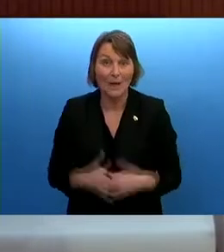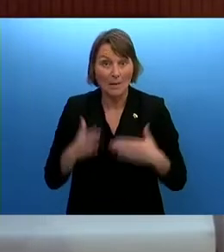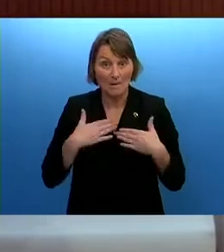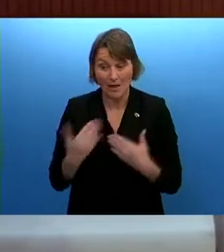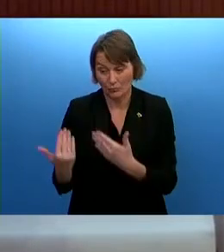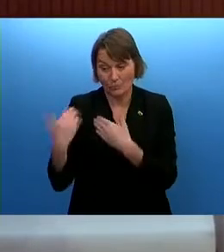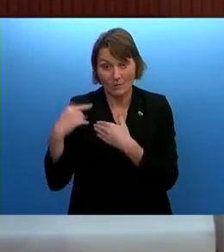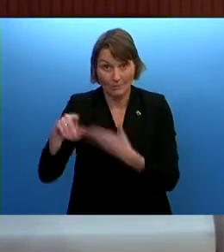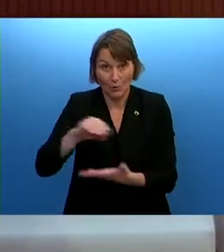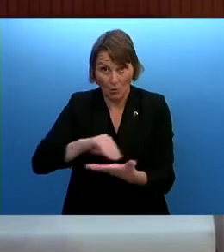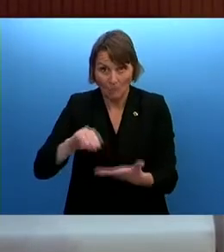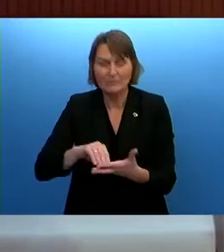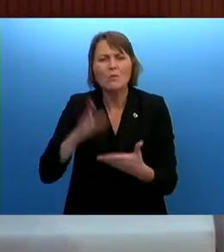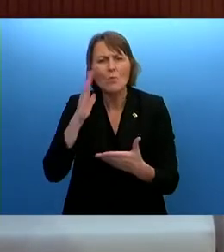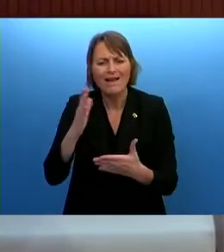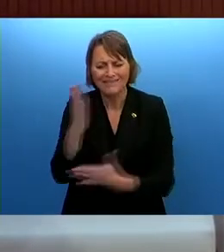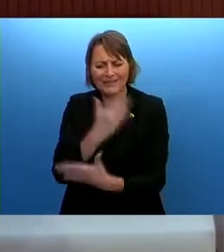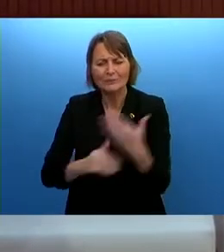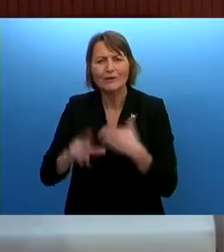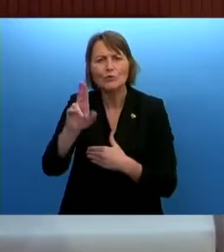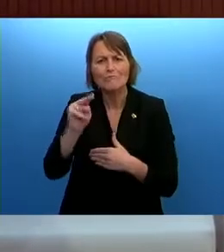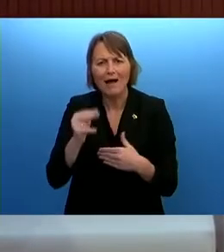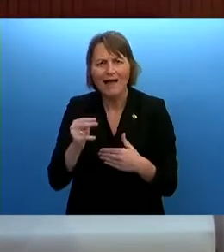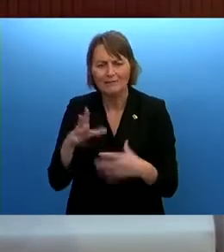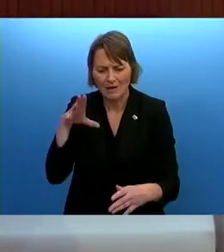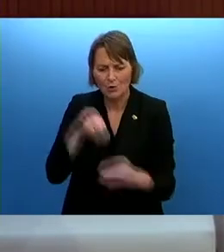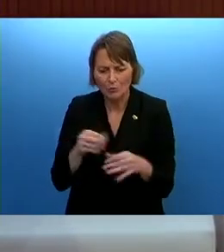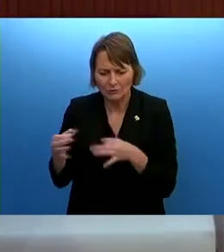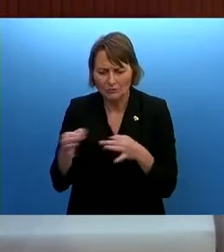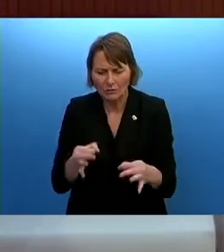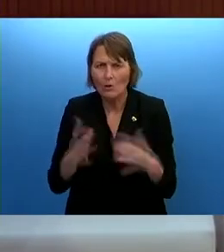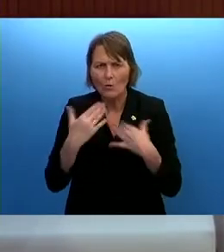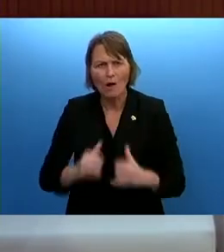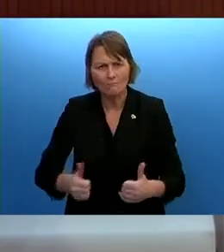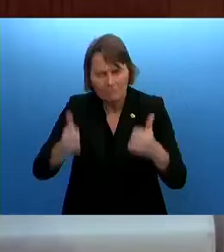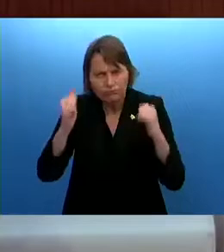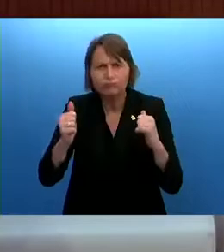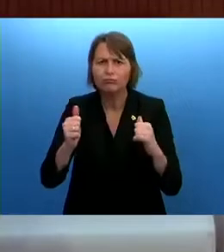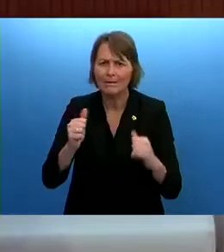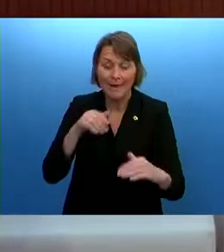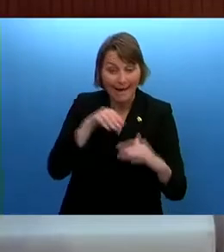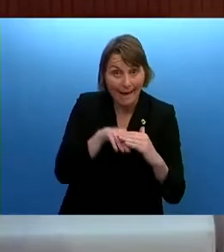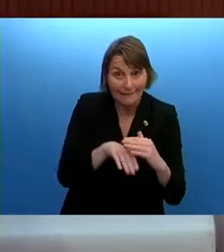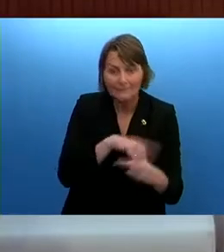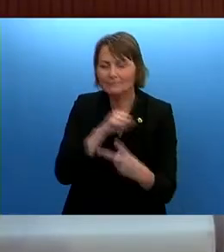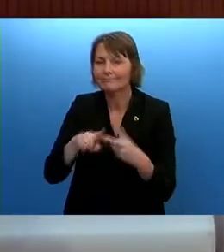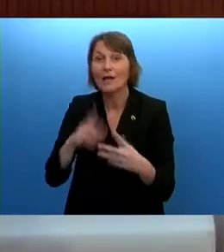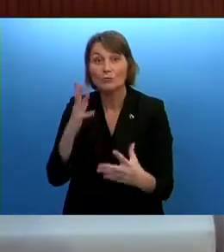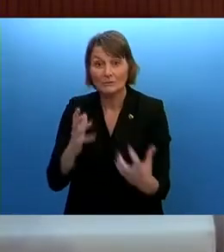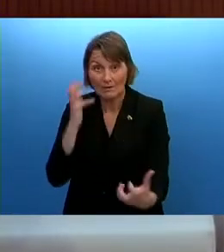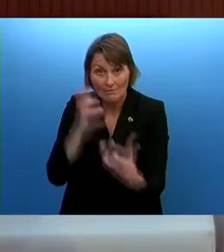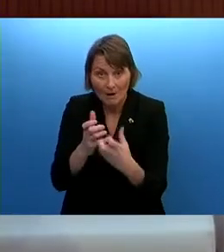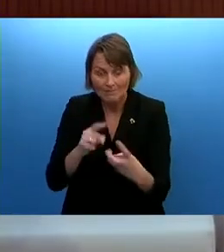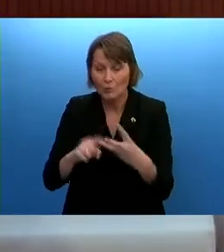UN Disability Inclusion Strategy, achieving tangible improvements on accessibility, reasonable accommodation, and